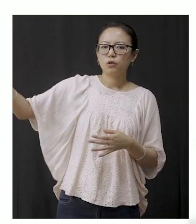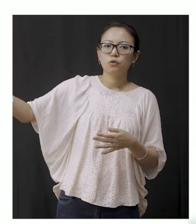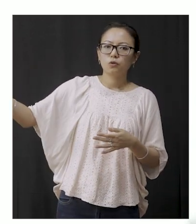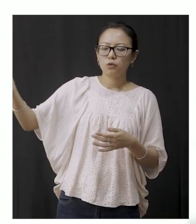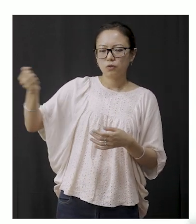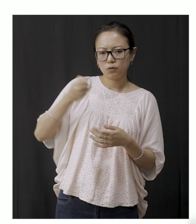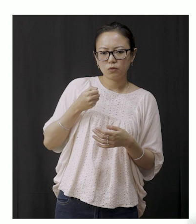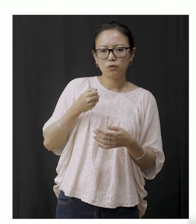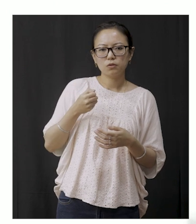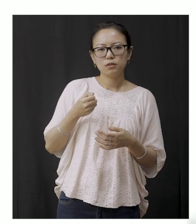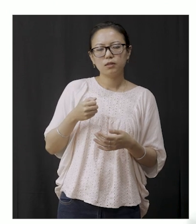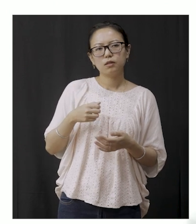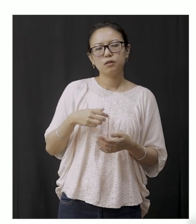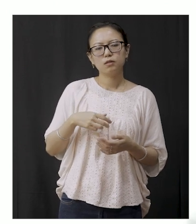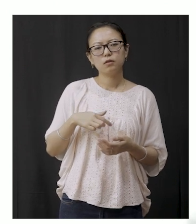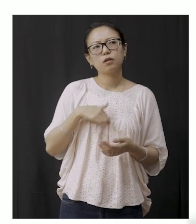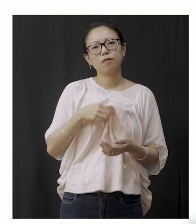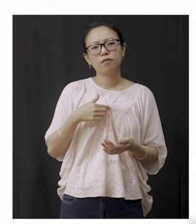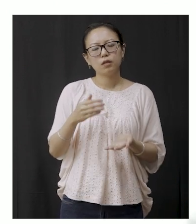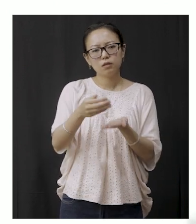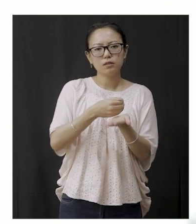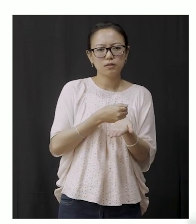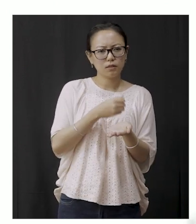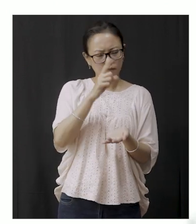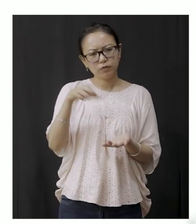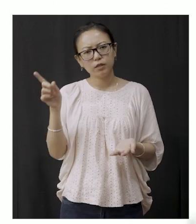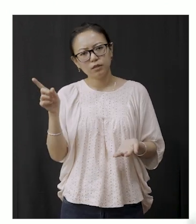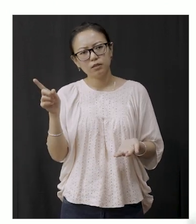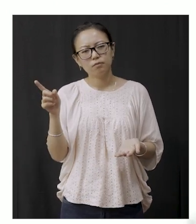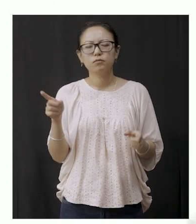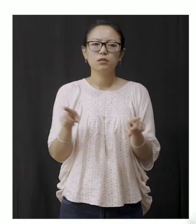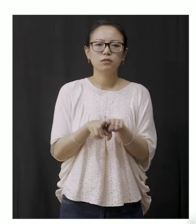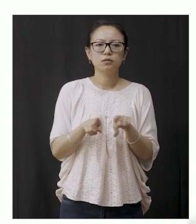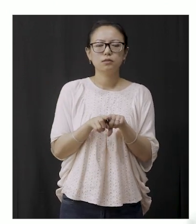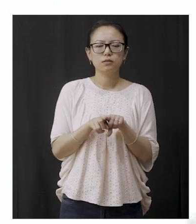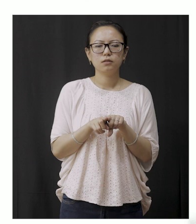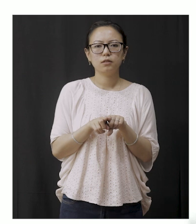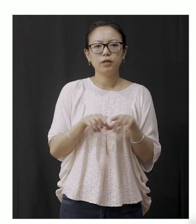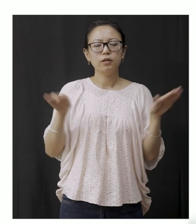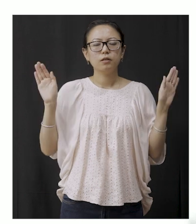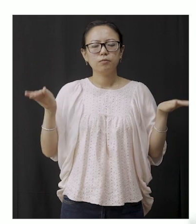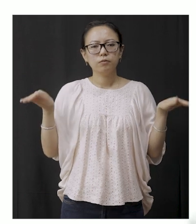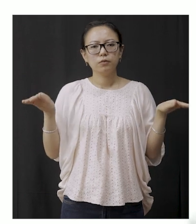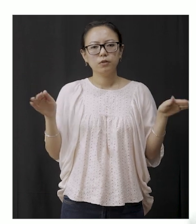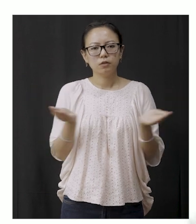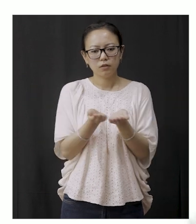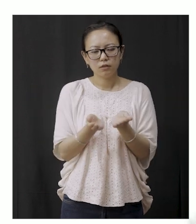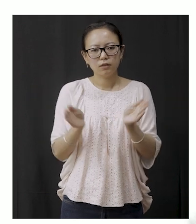they are also in their house, so they are safe in the nest. That means they are already